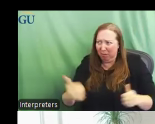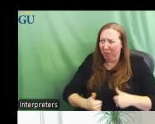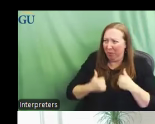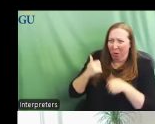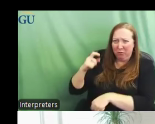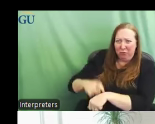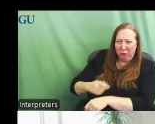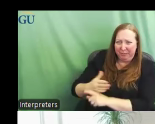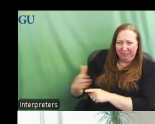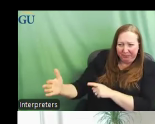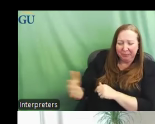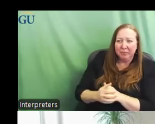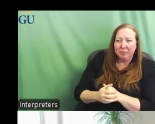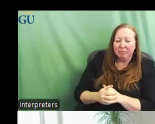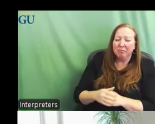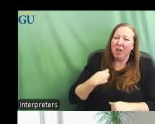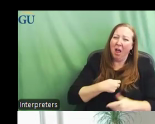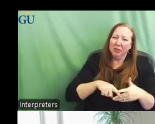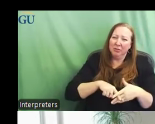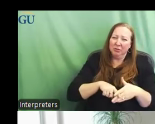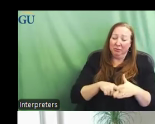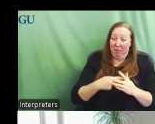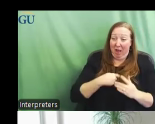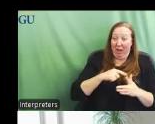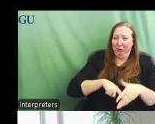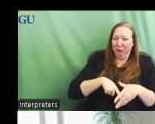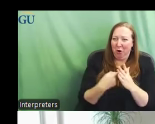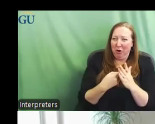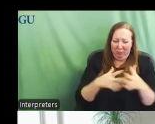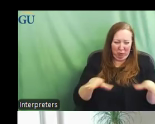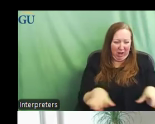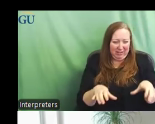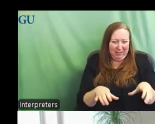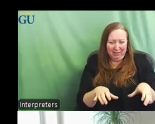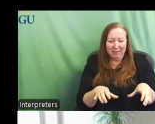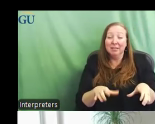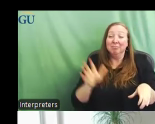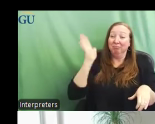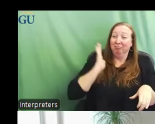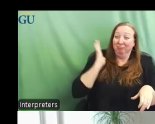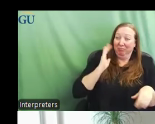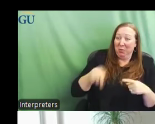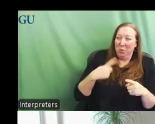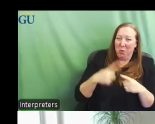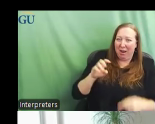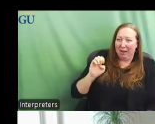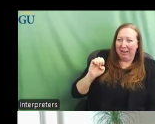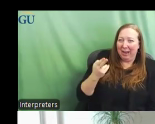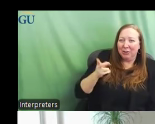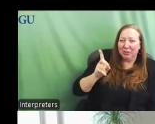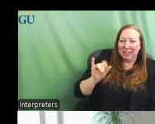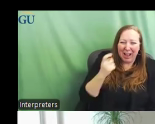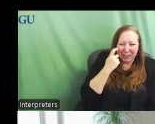started practicing around the time when EHDI was being implemented. So seeing that shift and